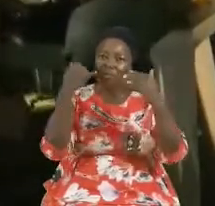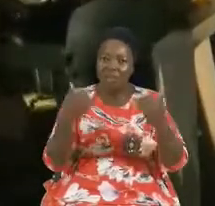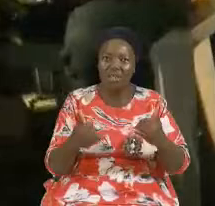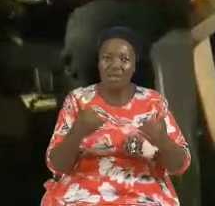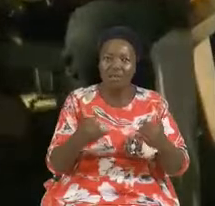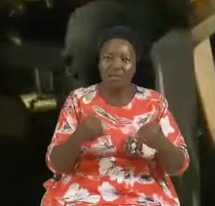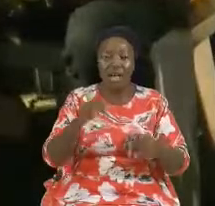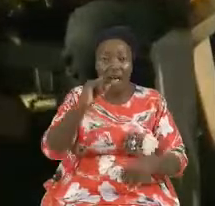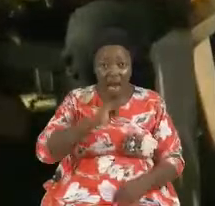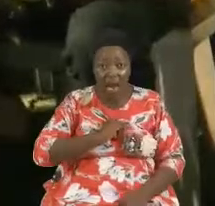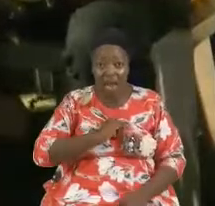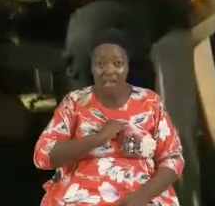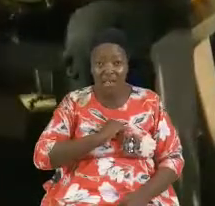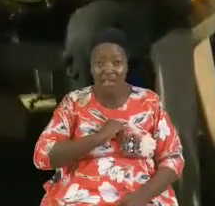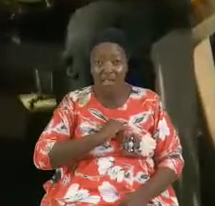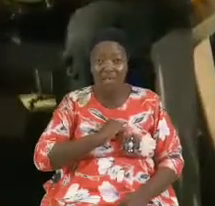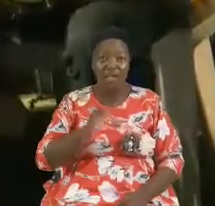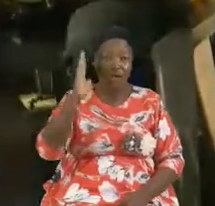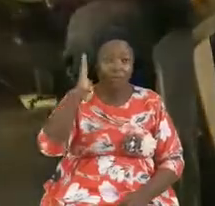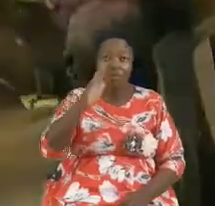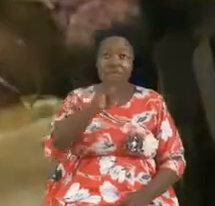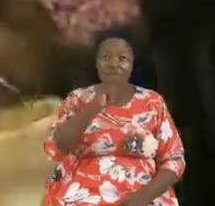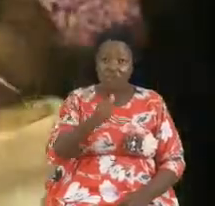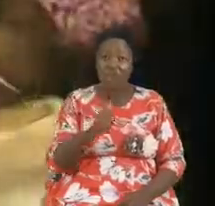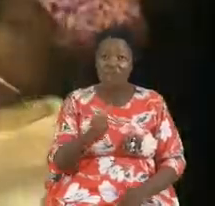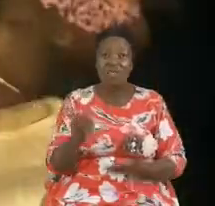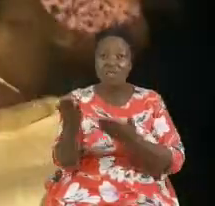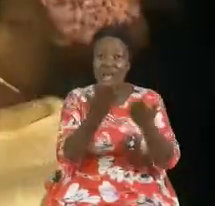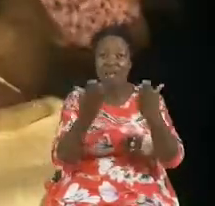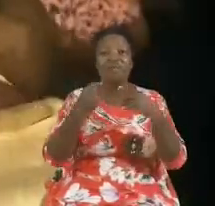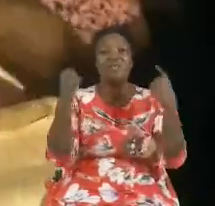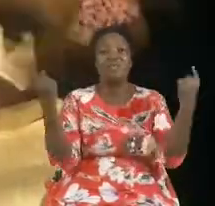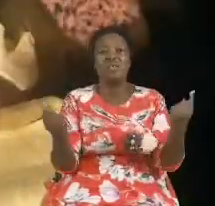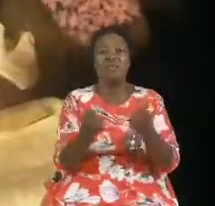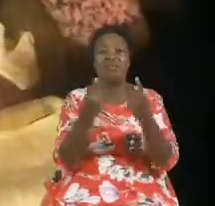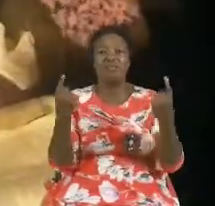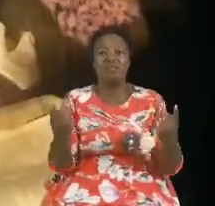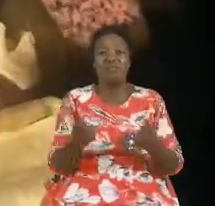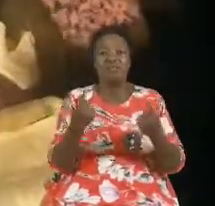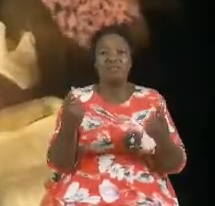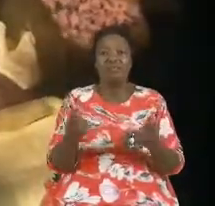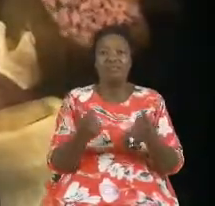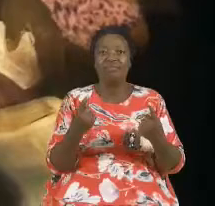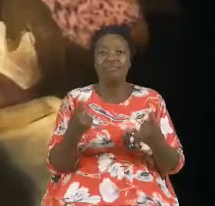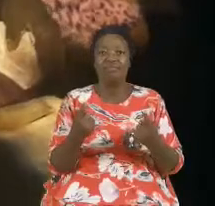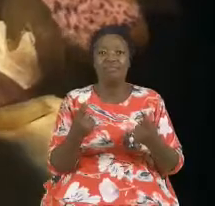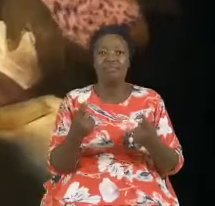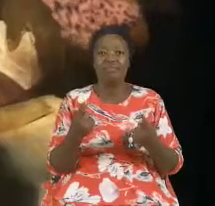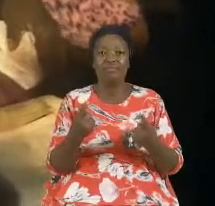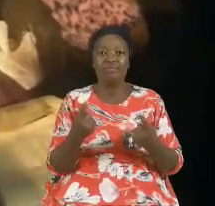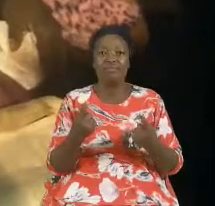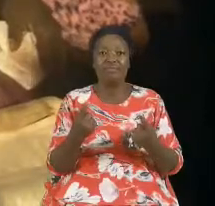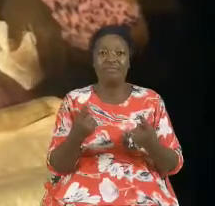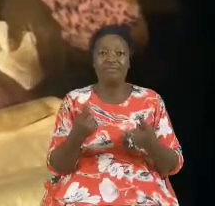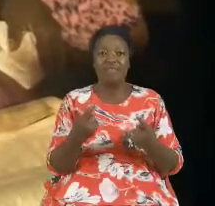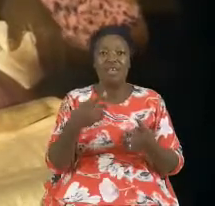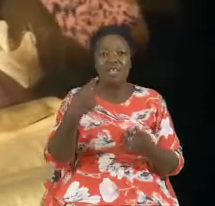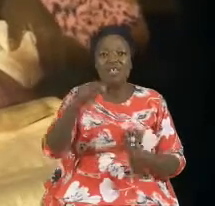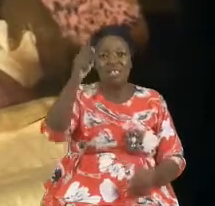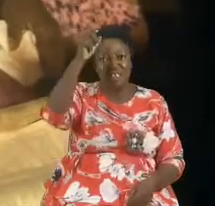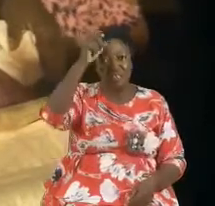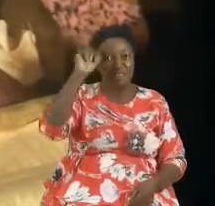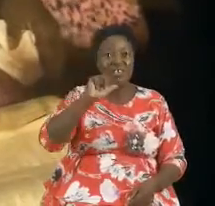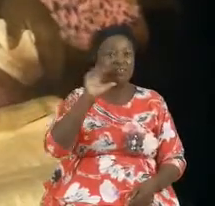I was waiting for you. Henceforth, I will not serve sin.